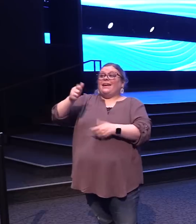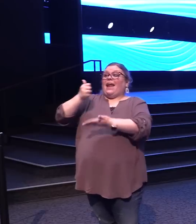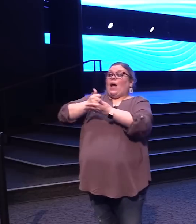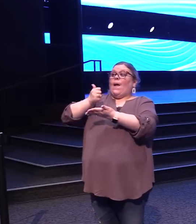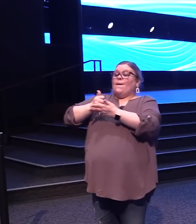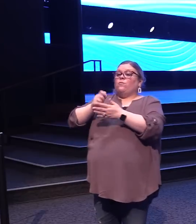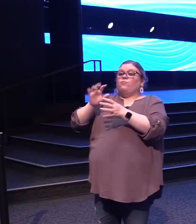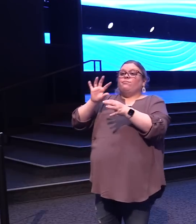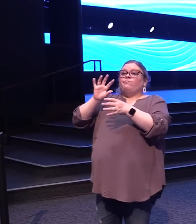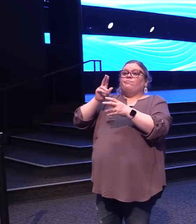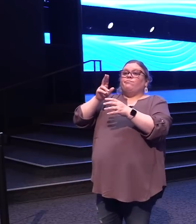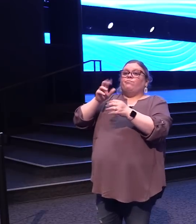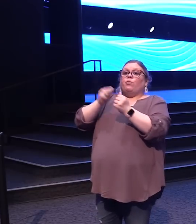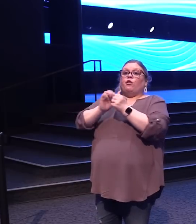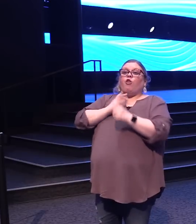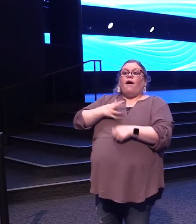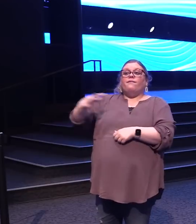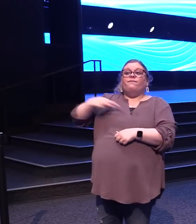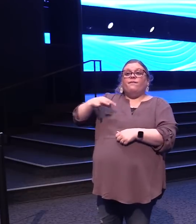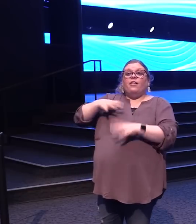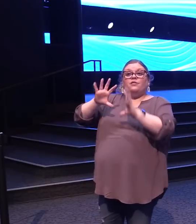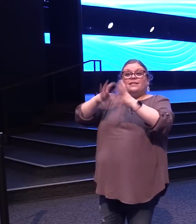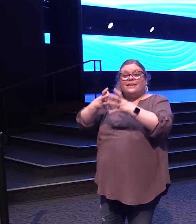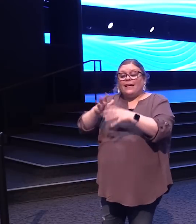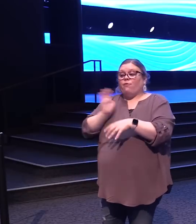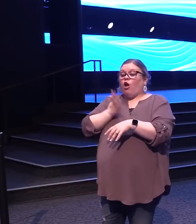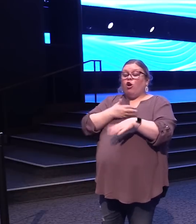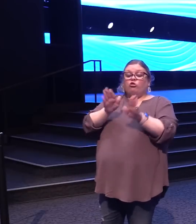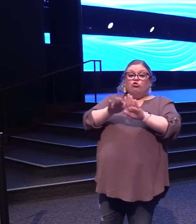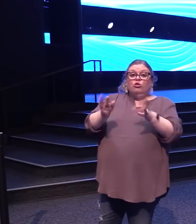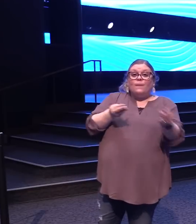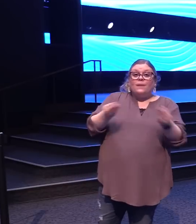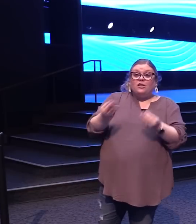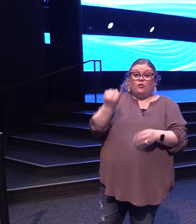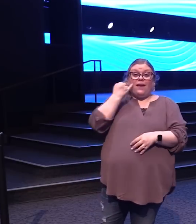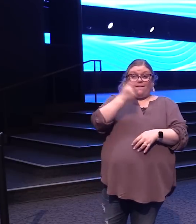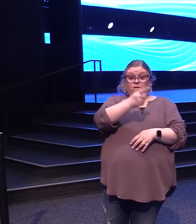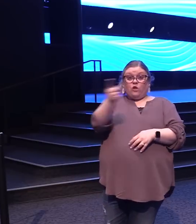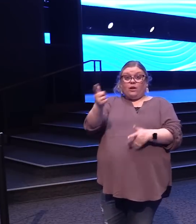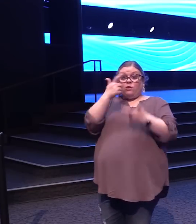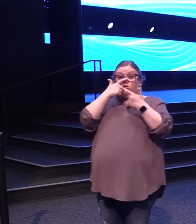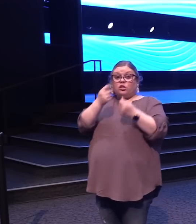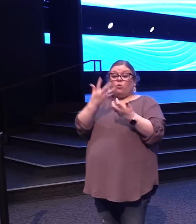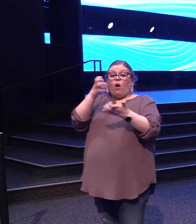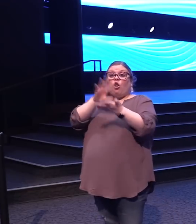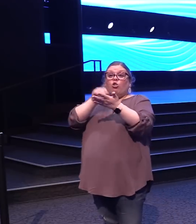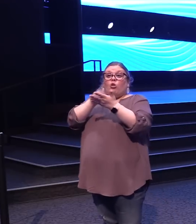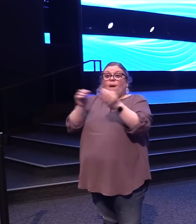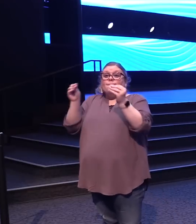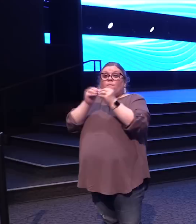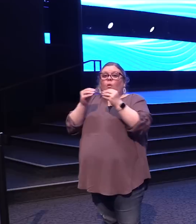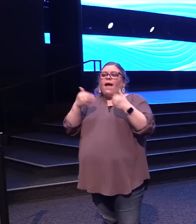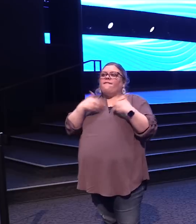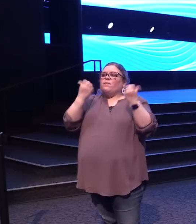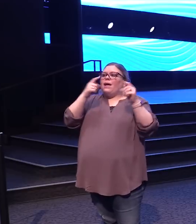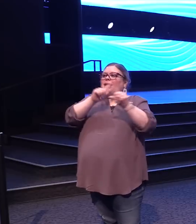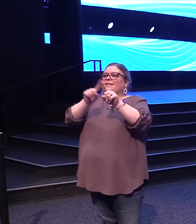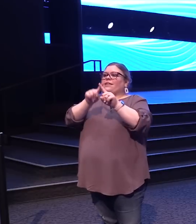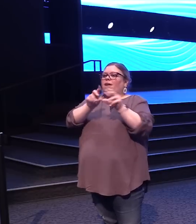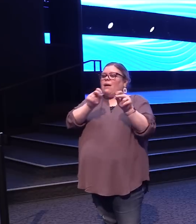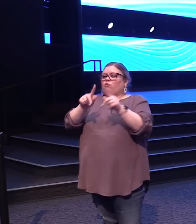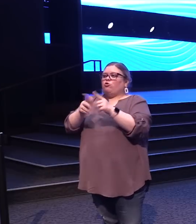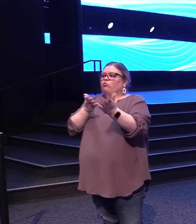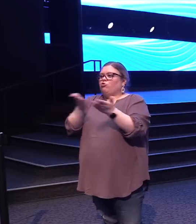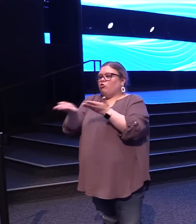joining our build team. We need help in children's ministry. So if you are interested in that and just want to learn more, there's lots of ways to serve in